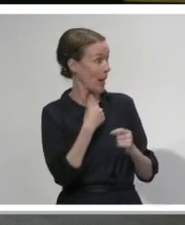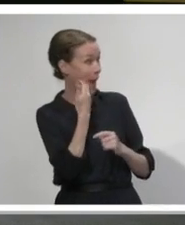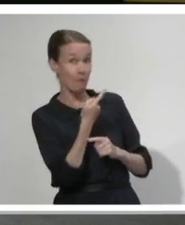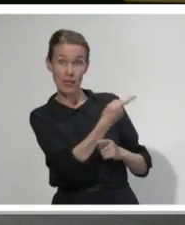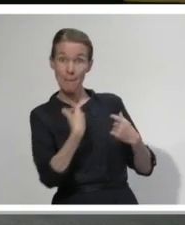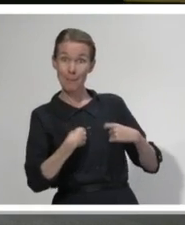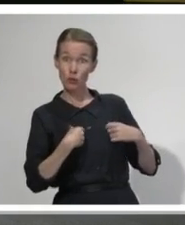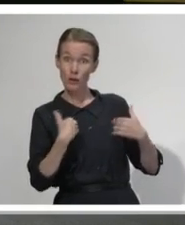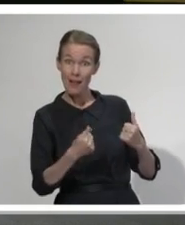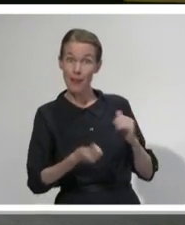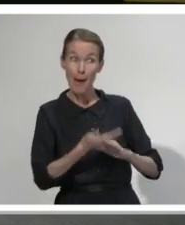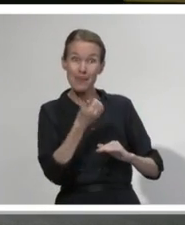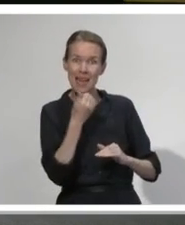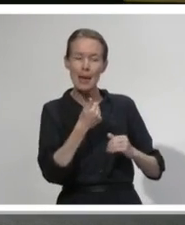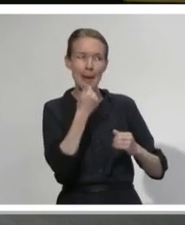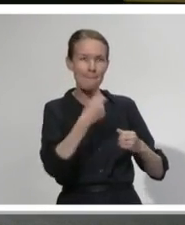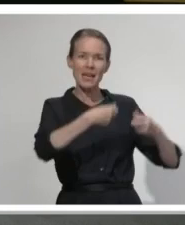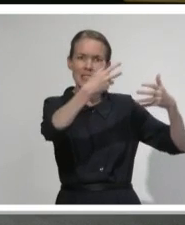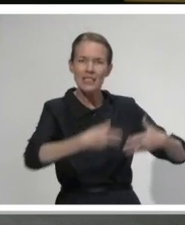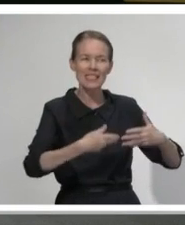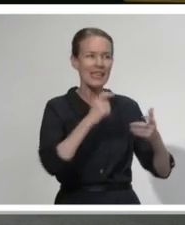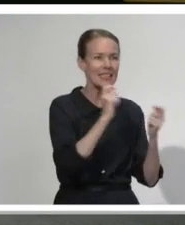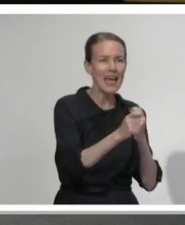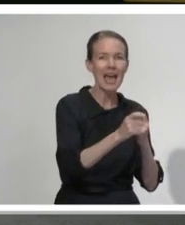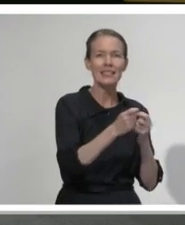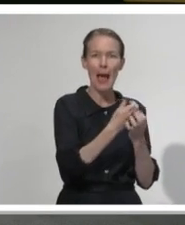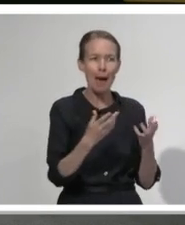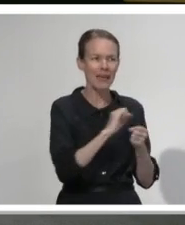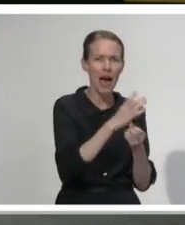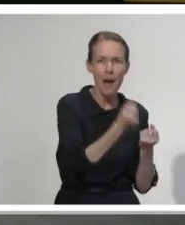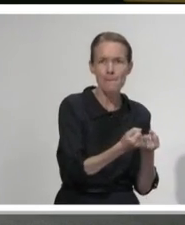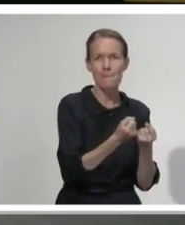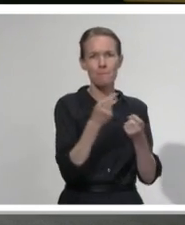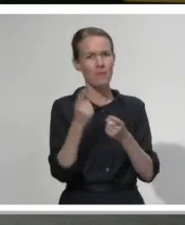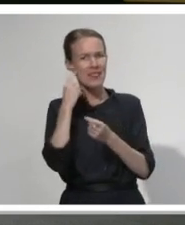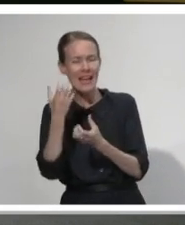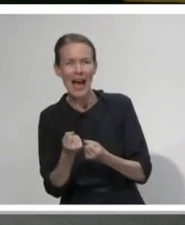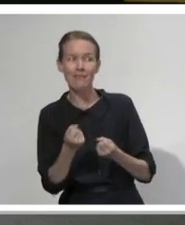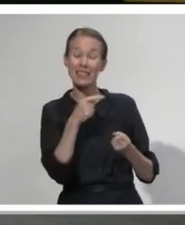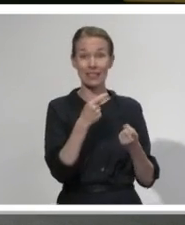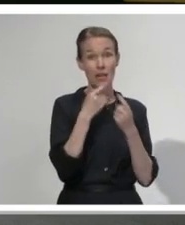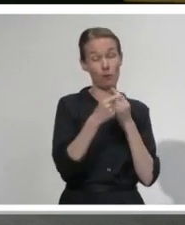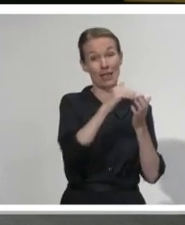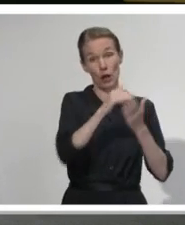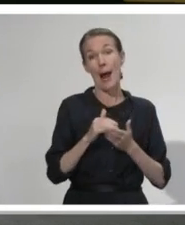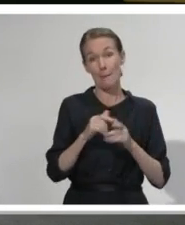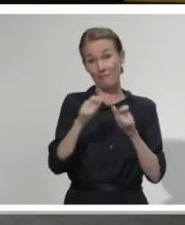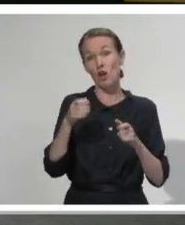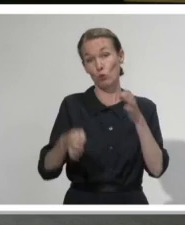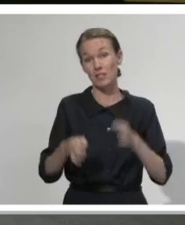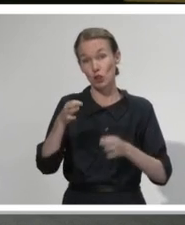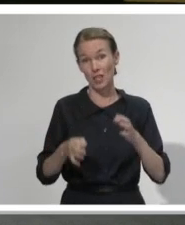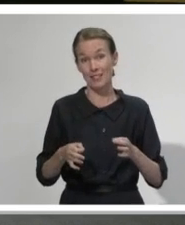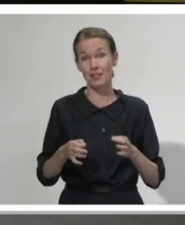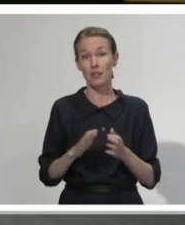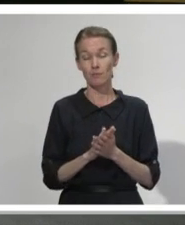the Ministry of Health. And so while the signs remain and continue to be encouraging, we will be making that decision with the most up-to-date